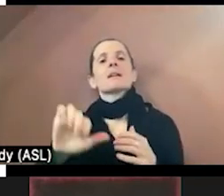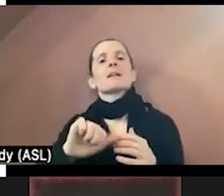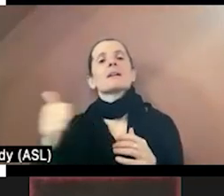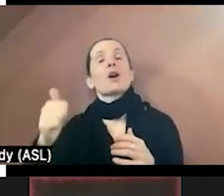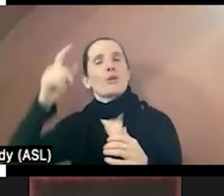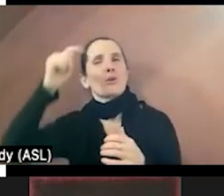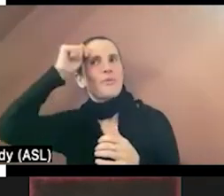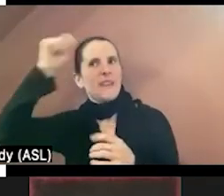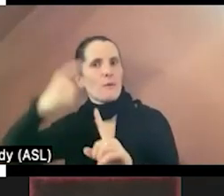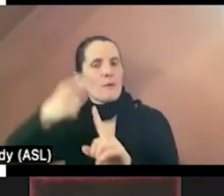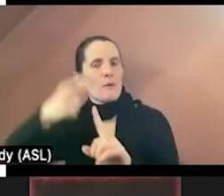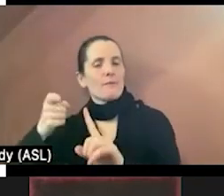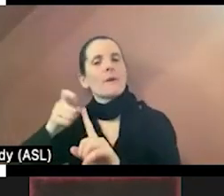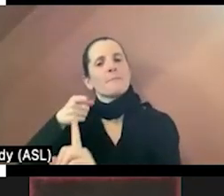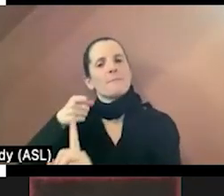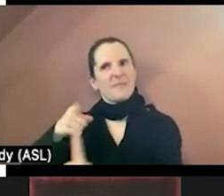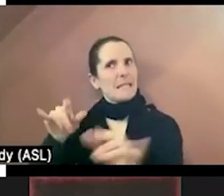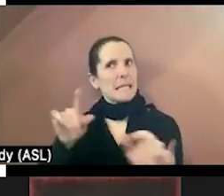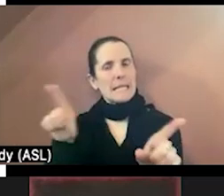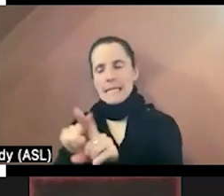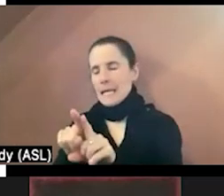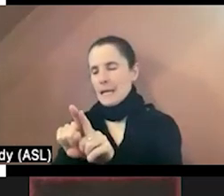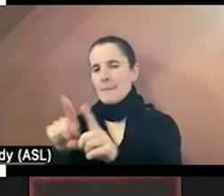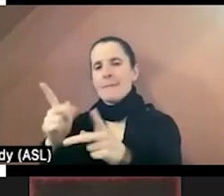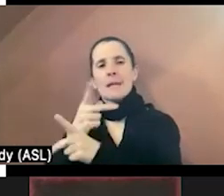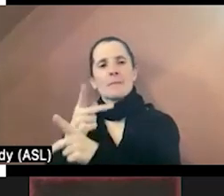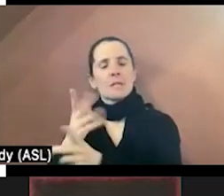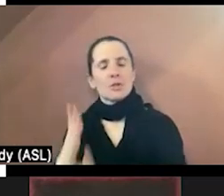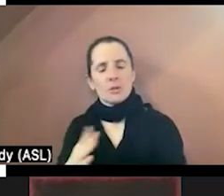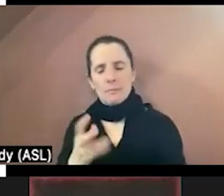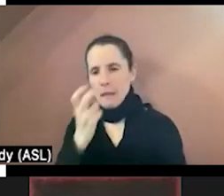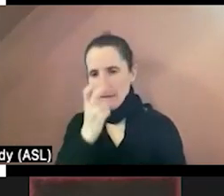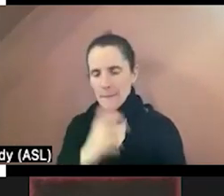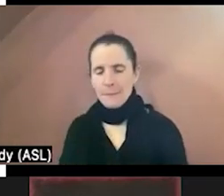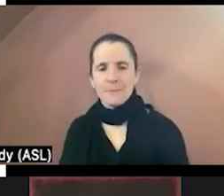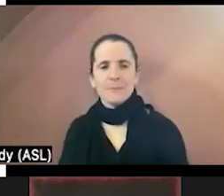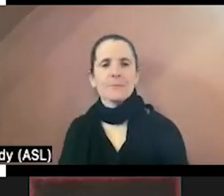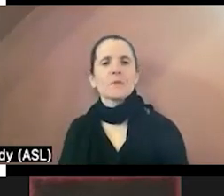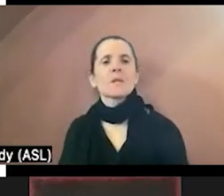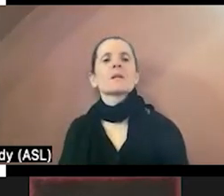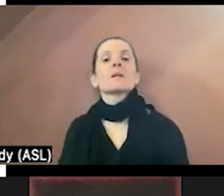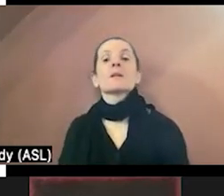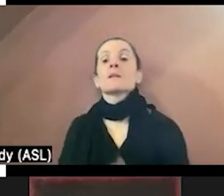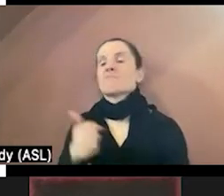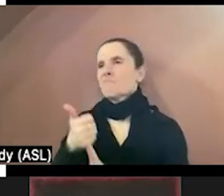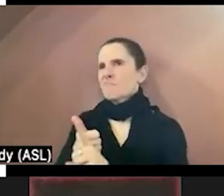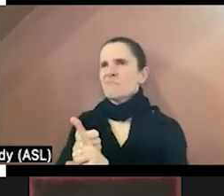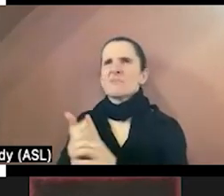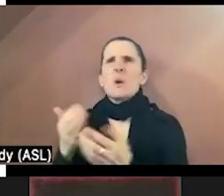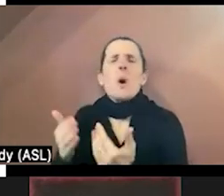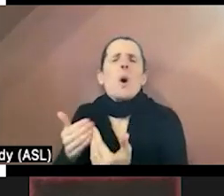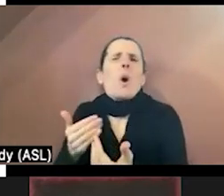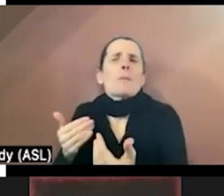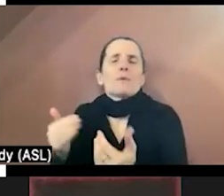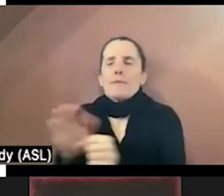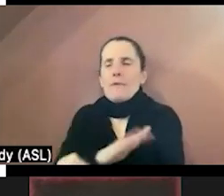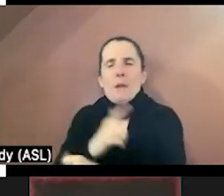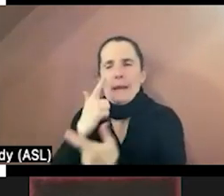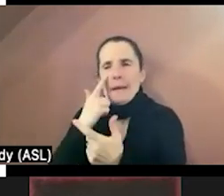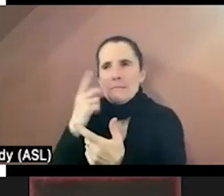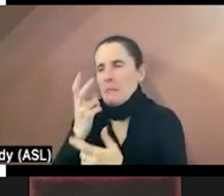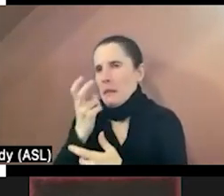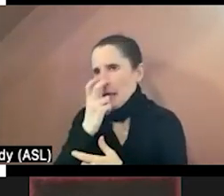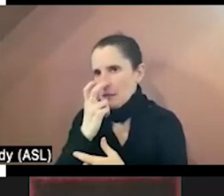In 1748, during his Berlin years, he was almost totally blind at that time. We would say legally blind today, more or less like